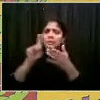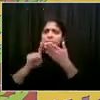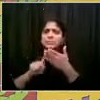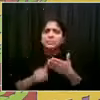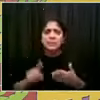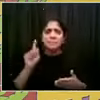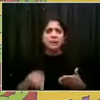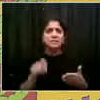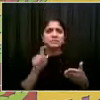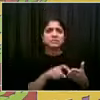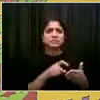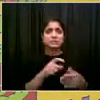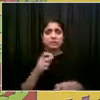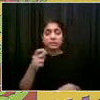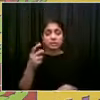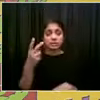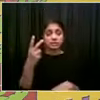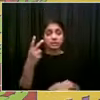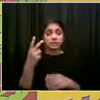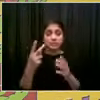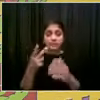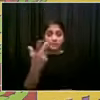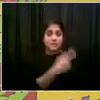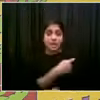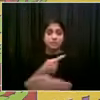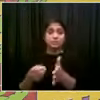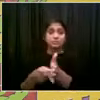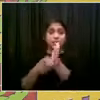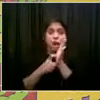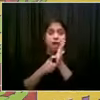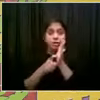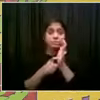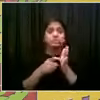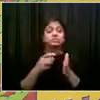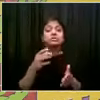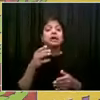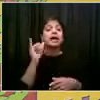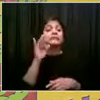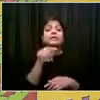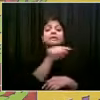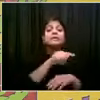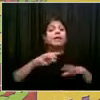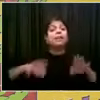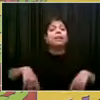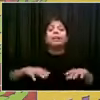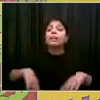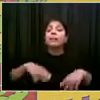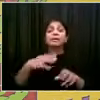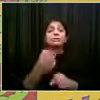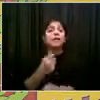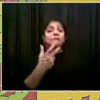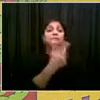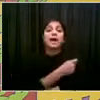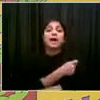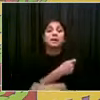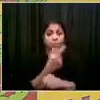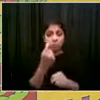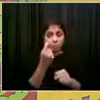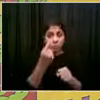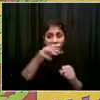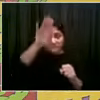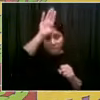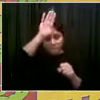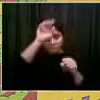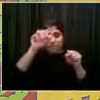No, I we've been obviously working to prepare the department. Commissioner Nigro and his whole